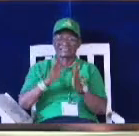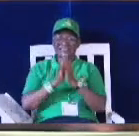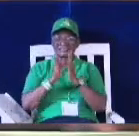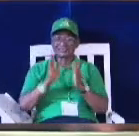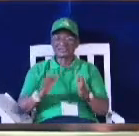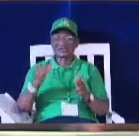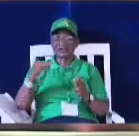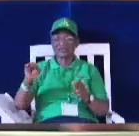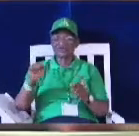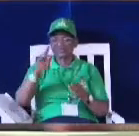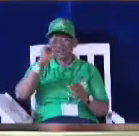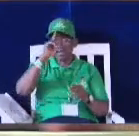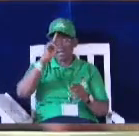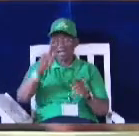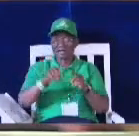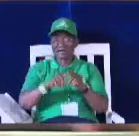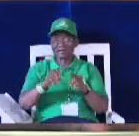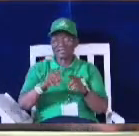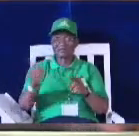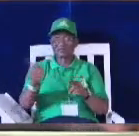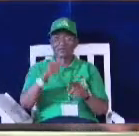We're going to find a partner.